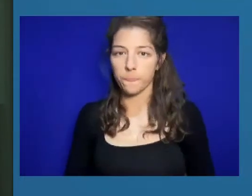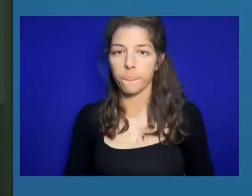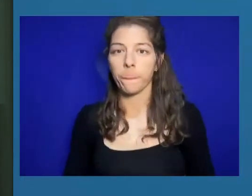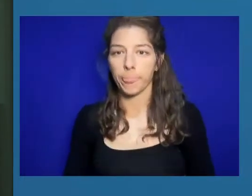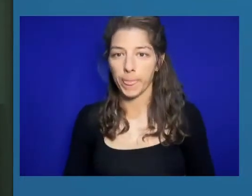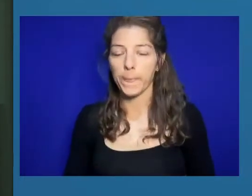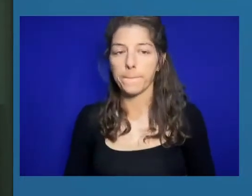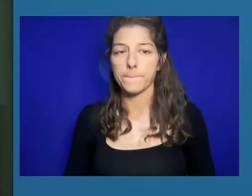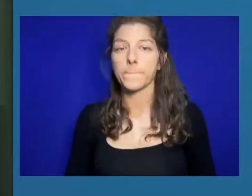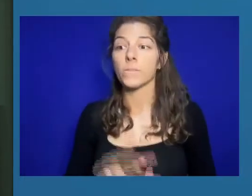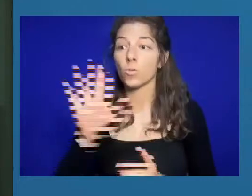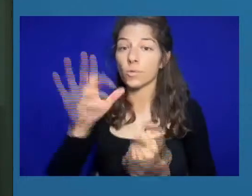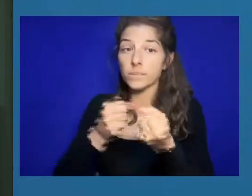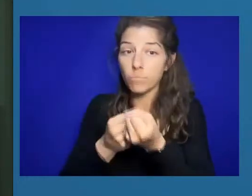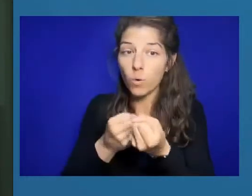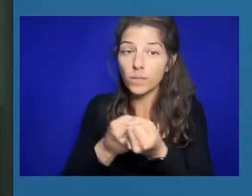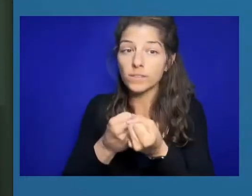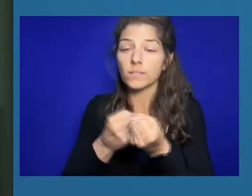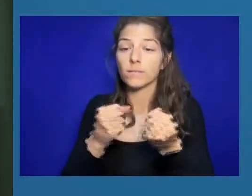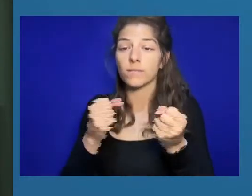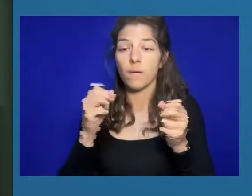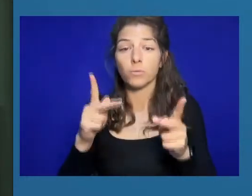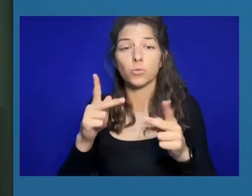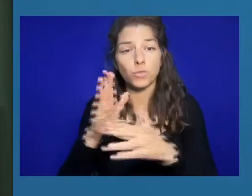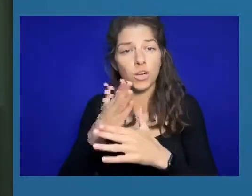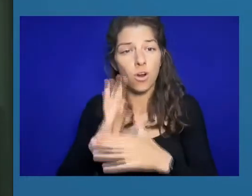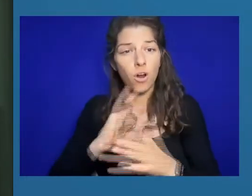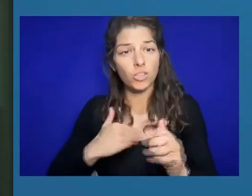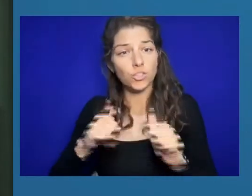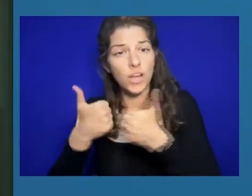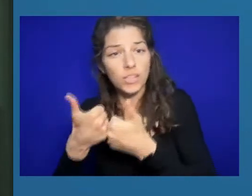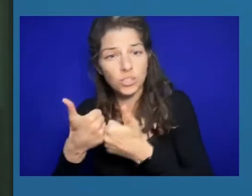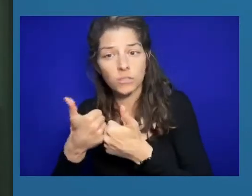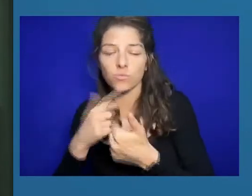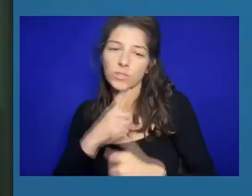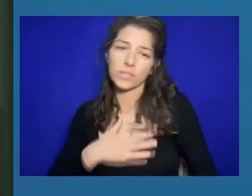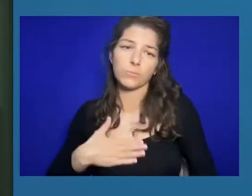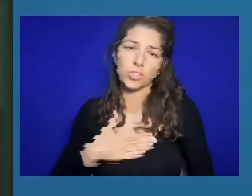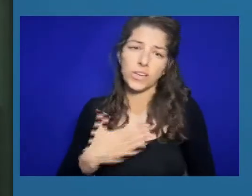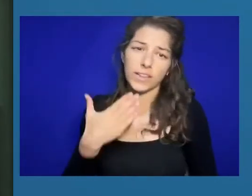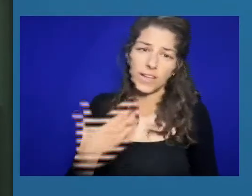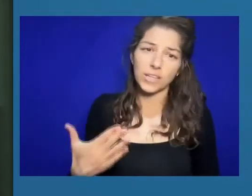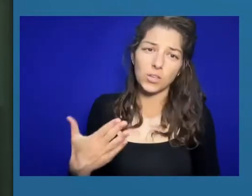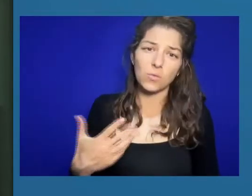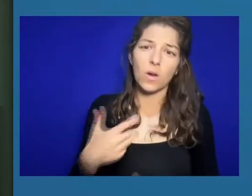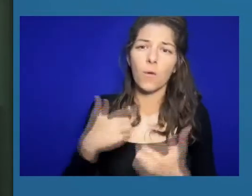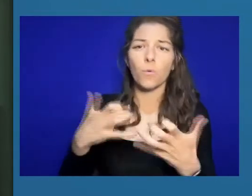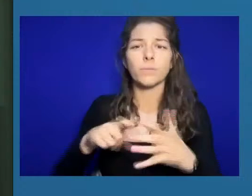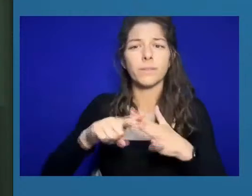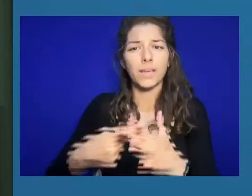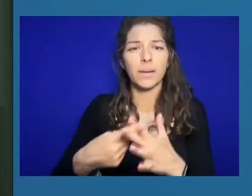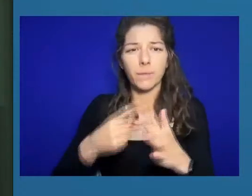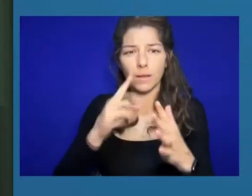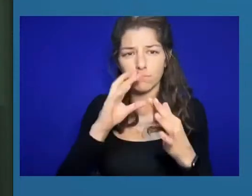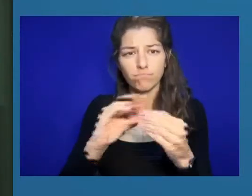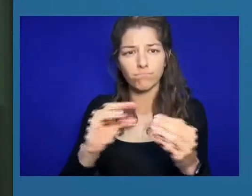Your support and chance to share our challenges is much appreciated. I'd like to begin by talking about